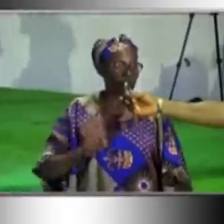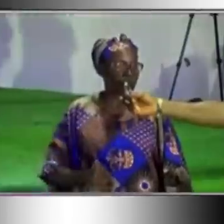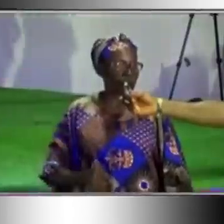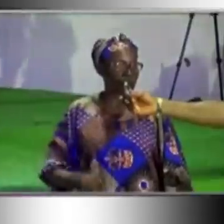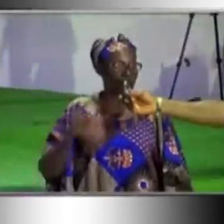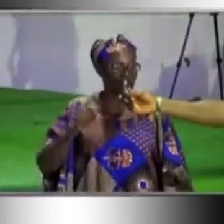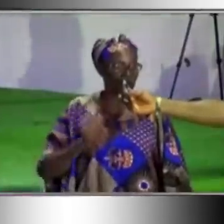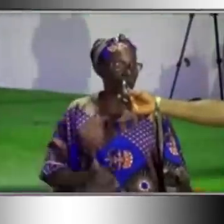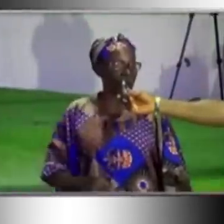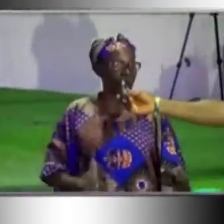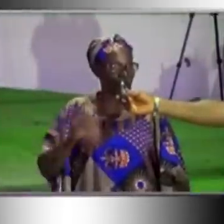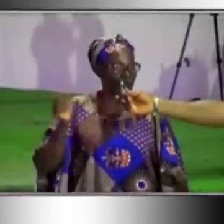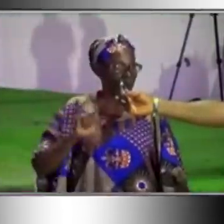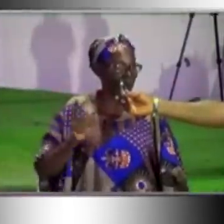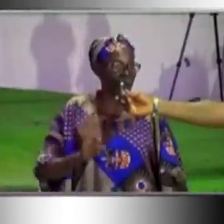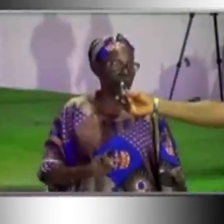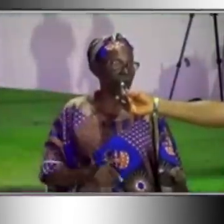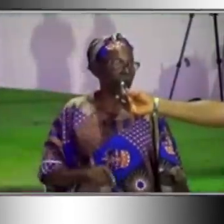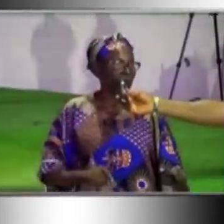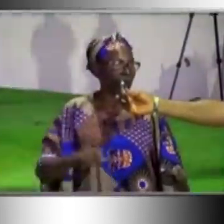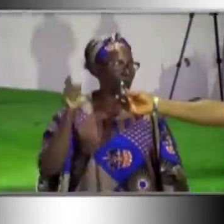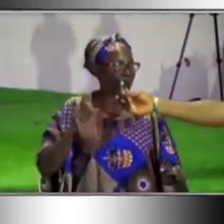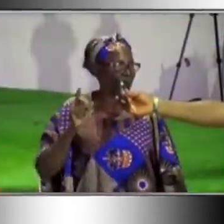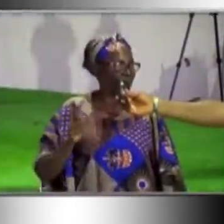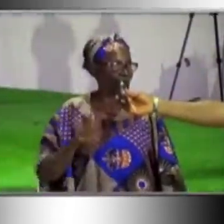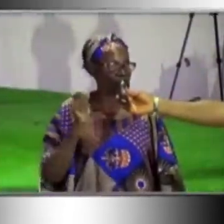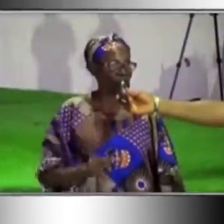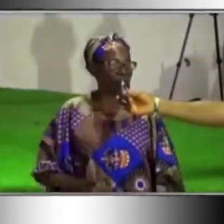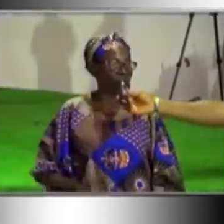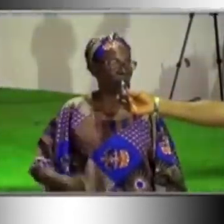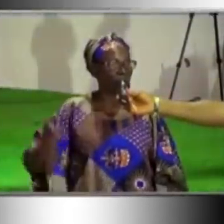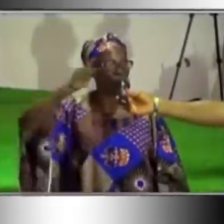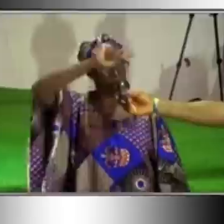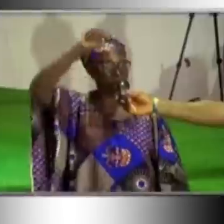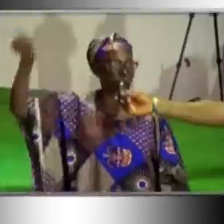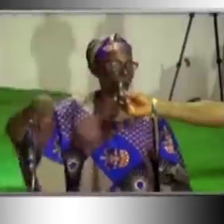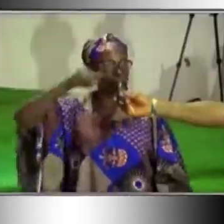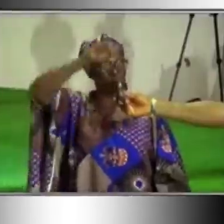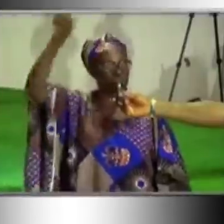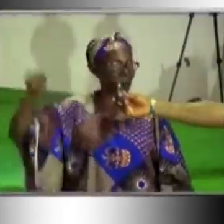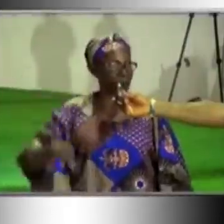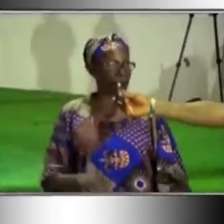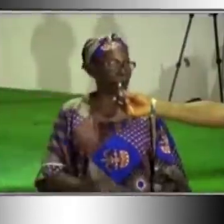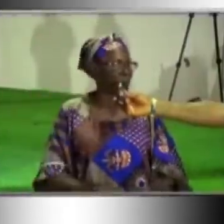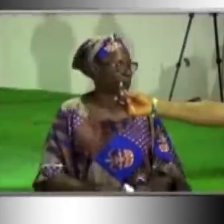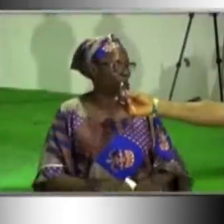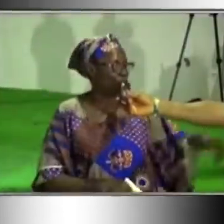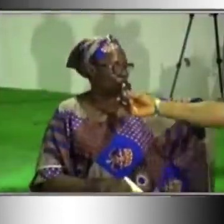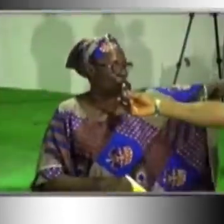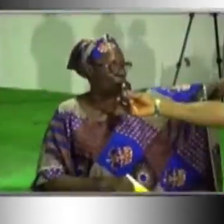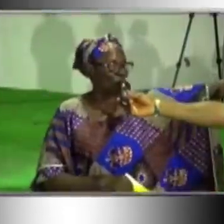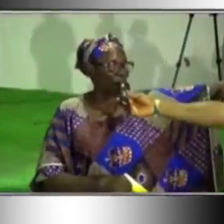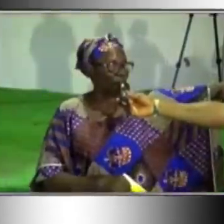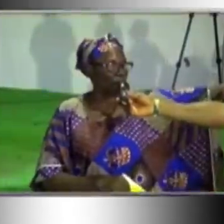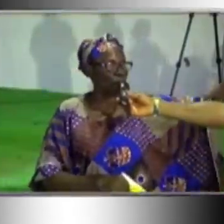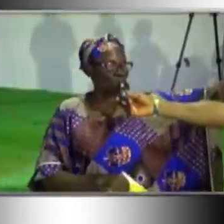ni January ni 25 mi o de bi bayi ri bi mi mo se teniyan mo ra omi mo rin kaakiri mo wa lo si